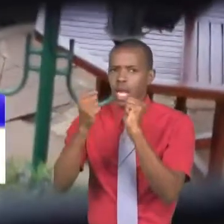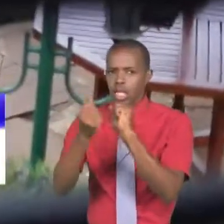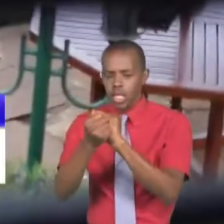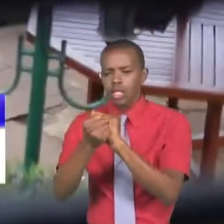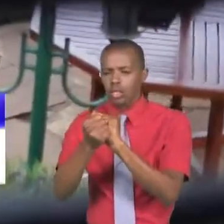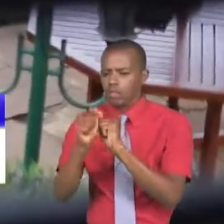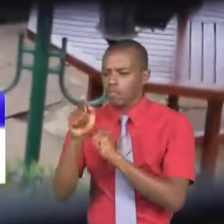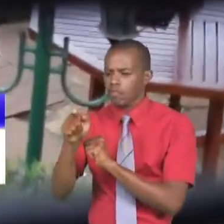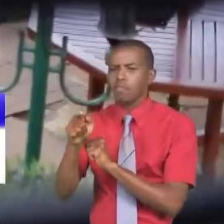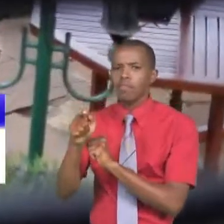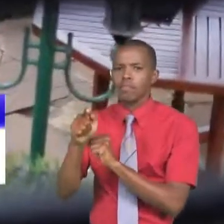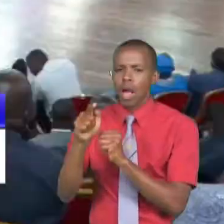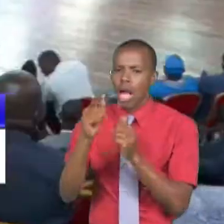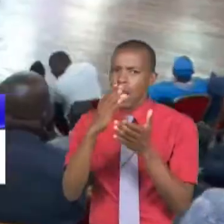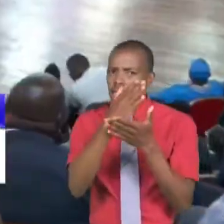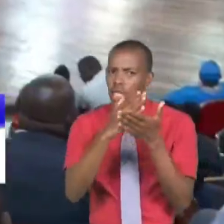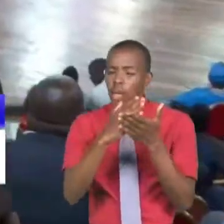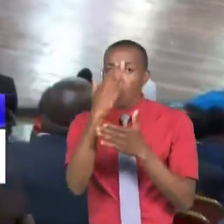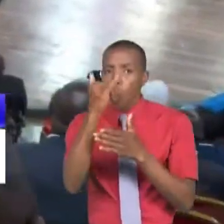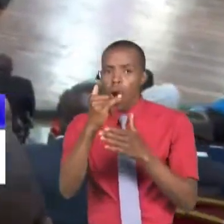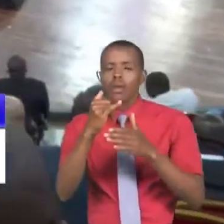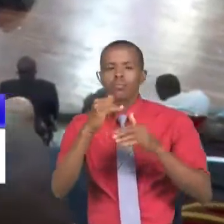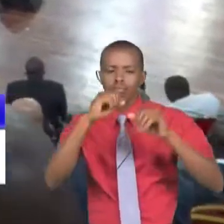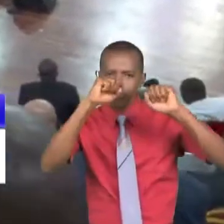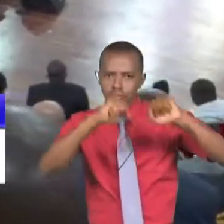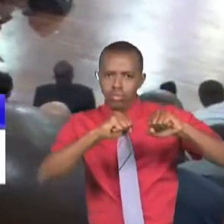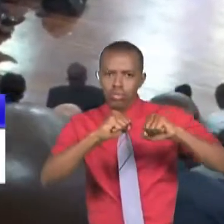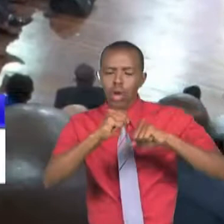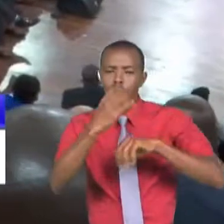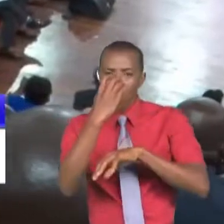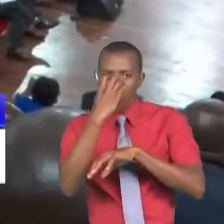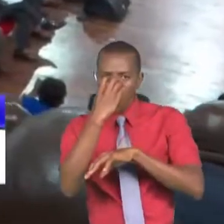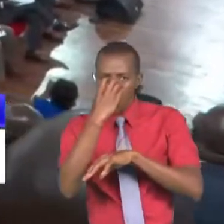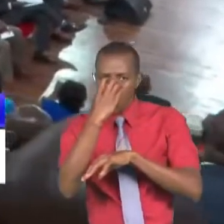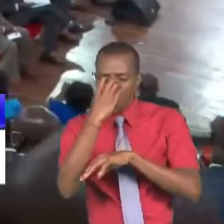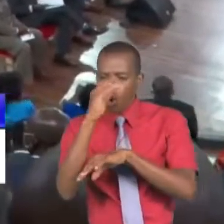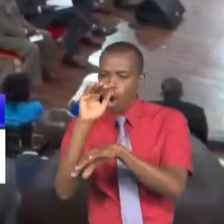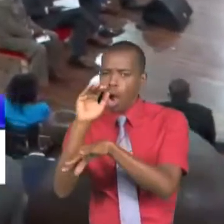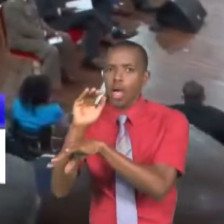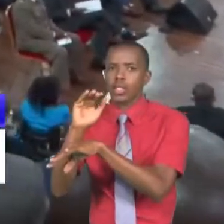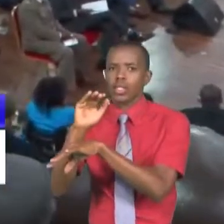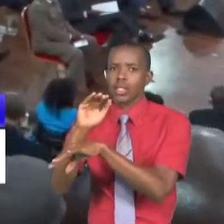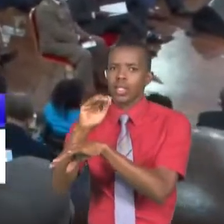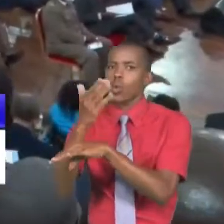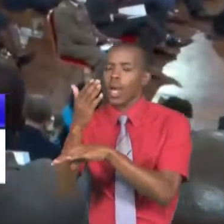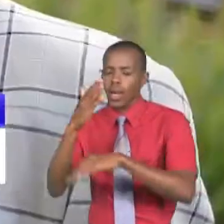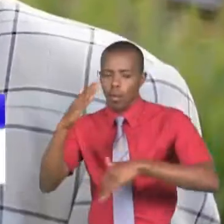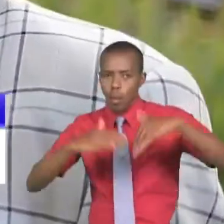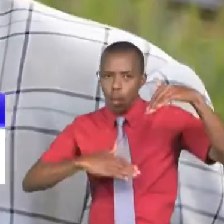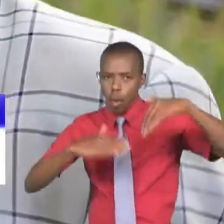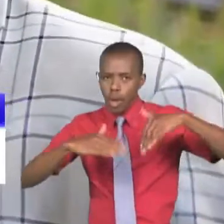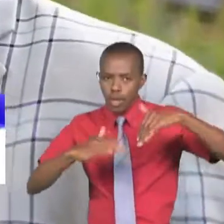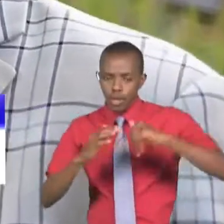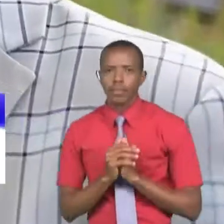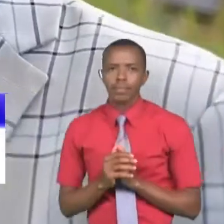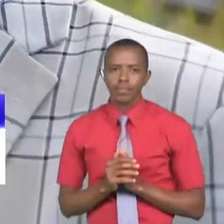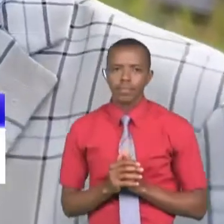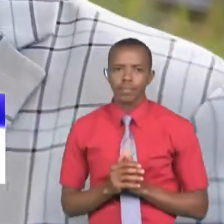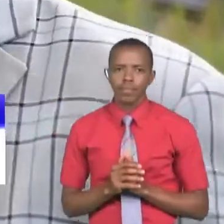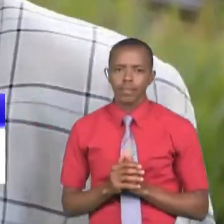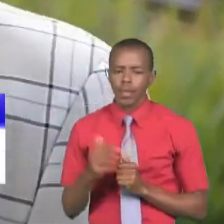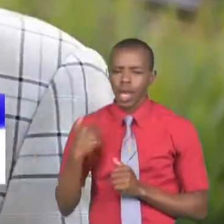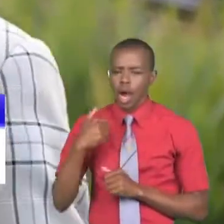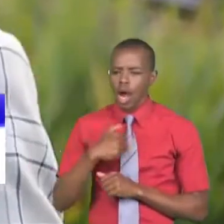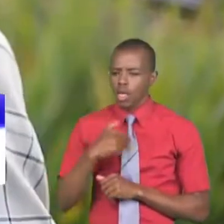substantiative, somewhat a result of a consensus that the Deputy President William Ruto called for at the Bomas of Kenya. We can